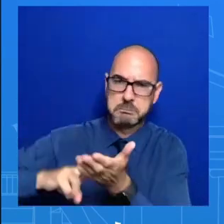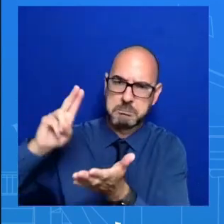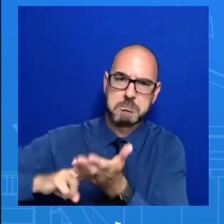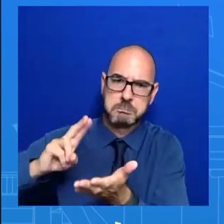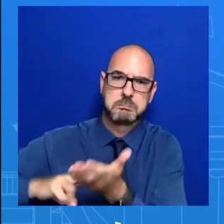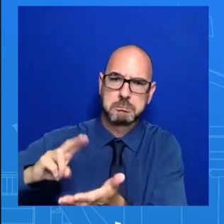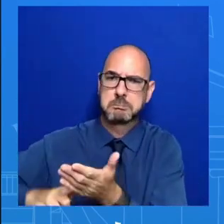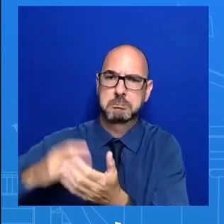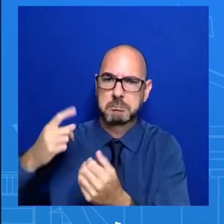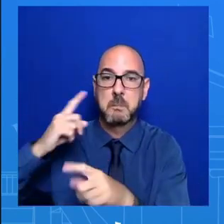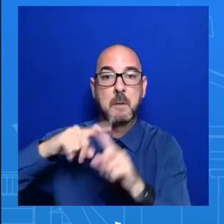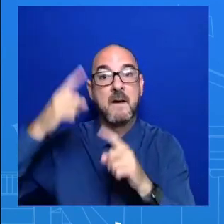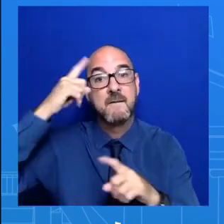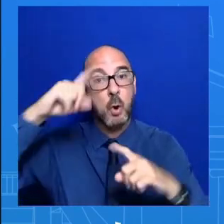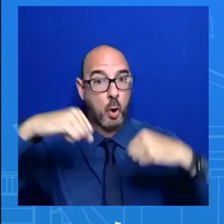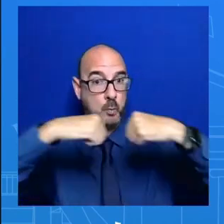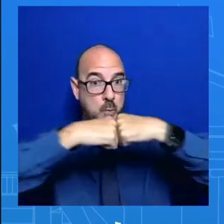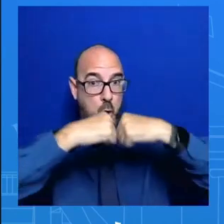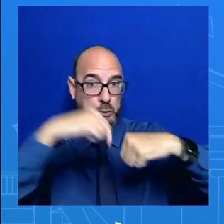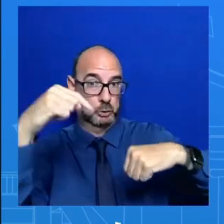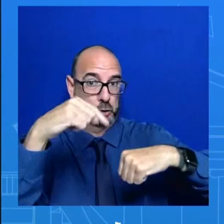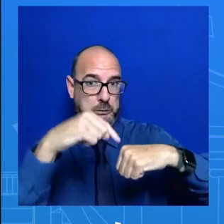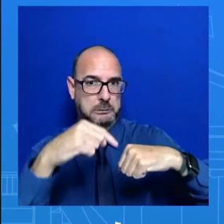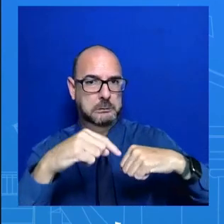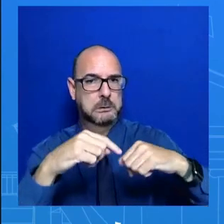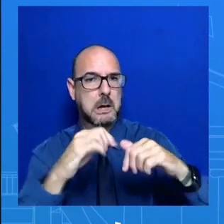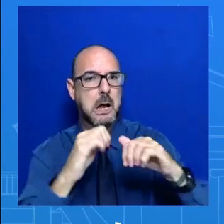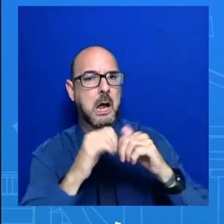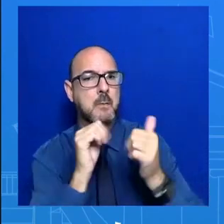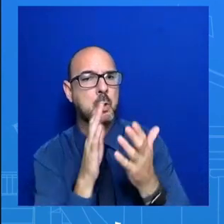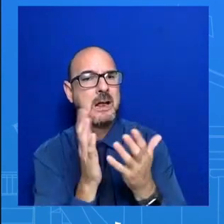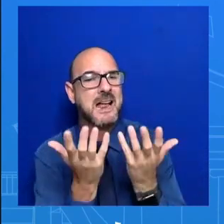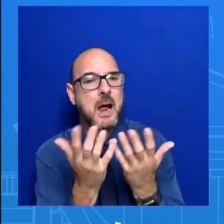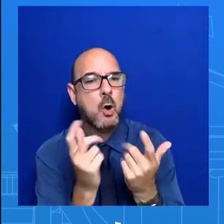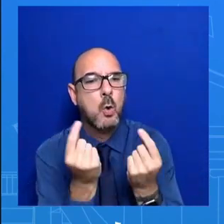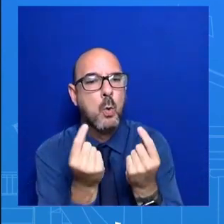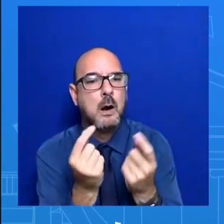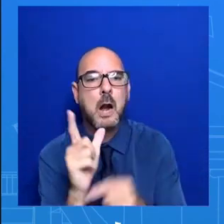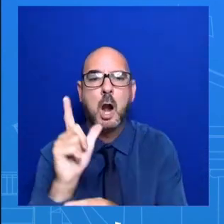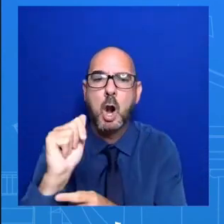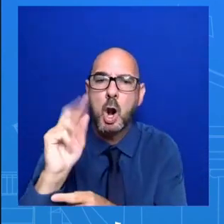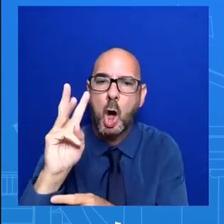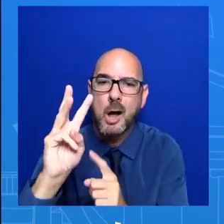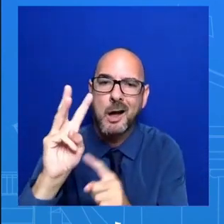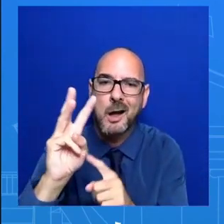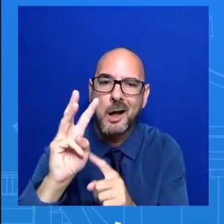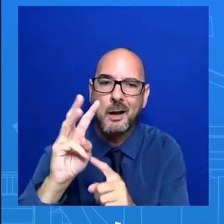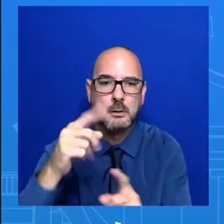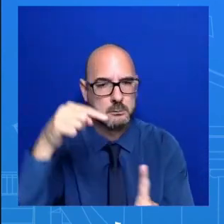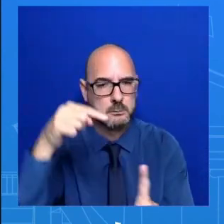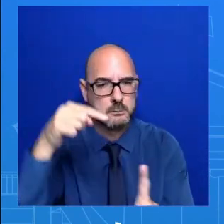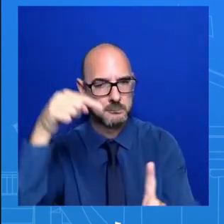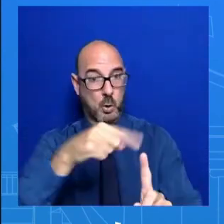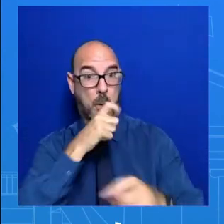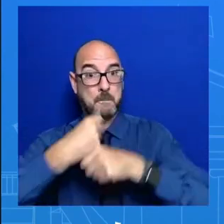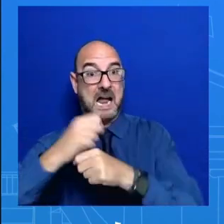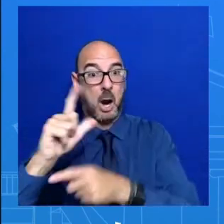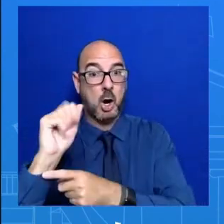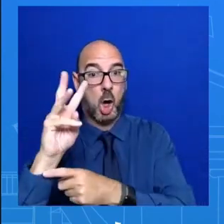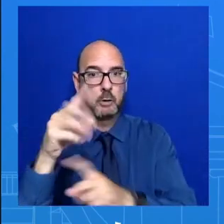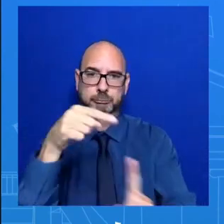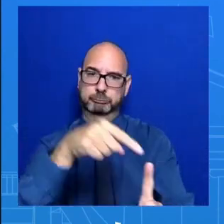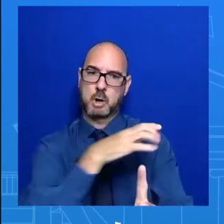broken immigration system, you need law, you need legislation, you need it to happen in a bipartisan way, and there